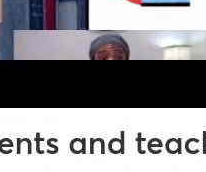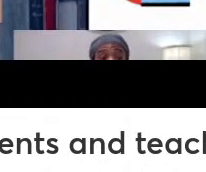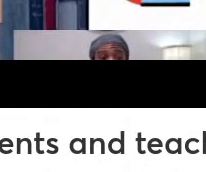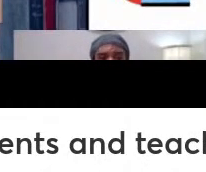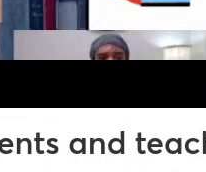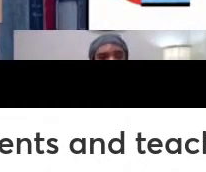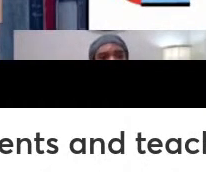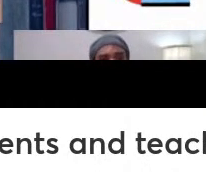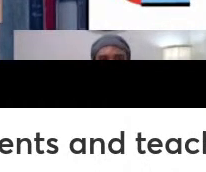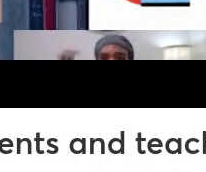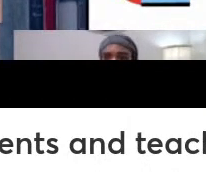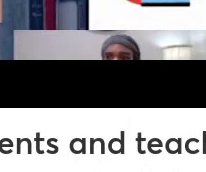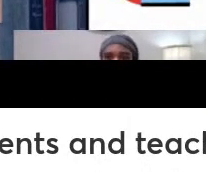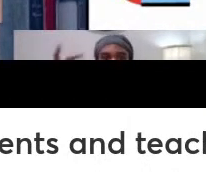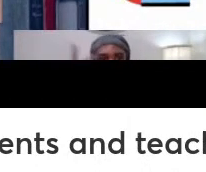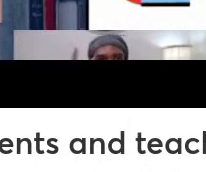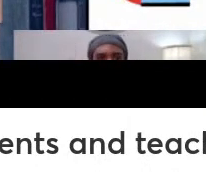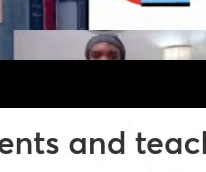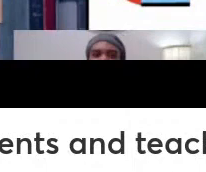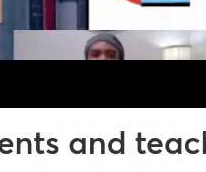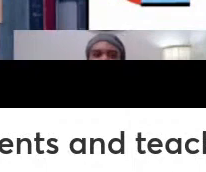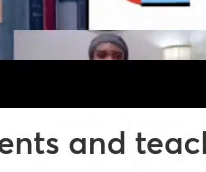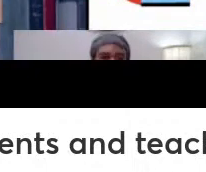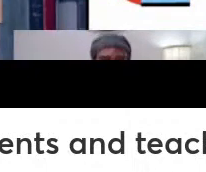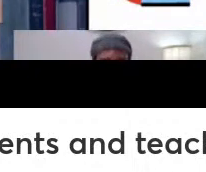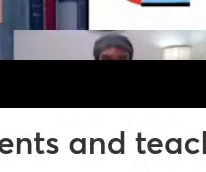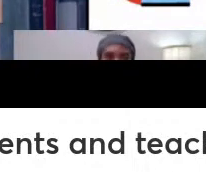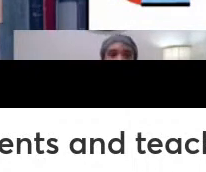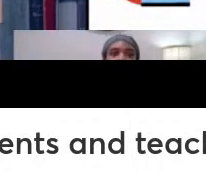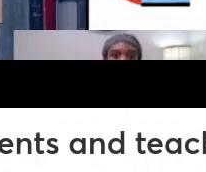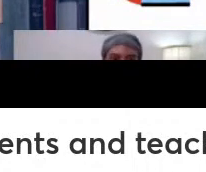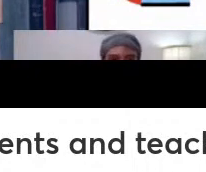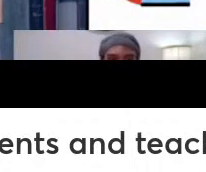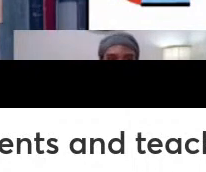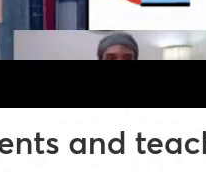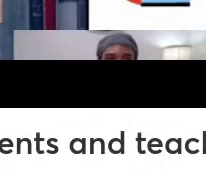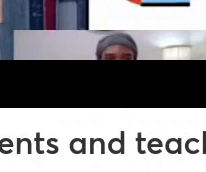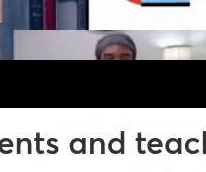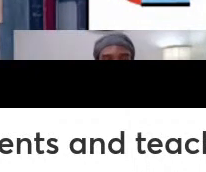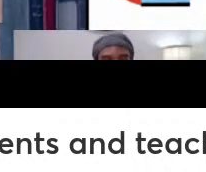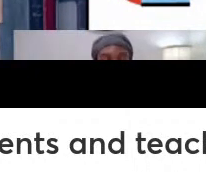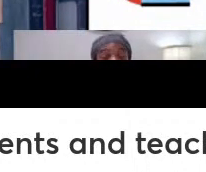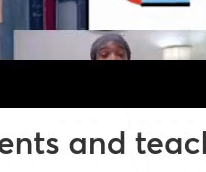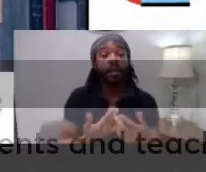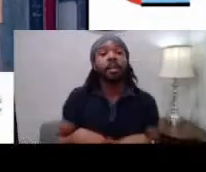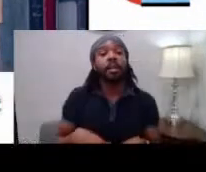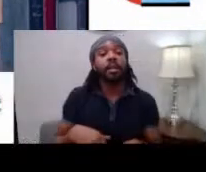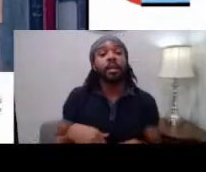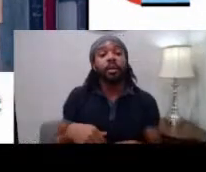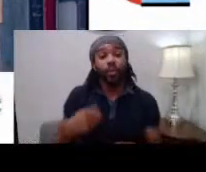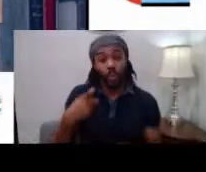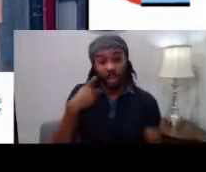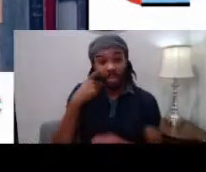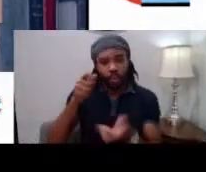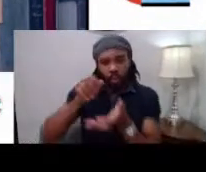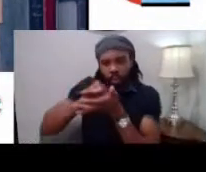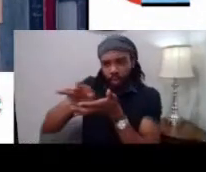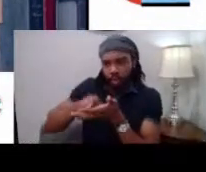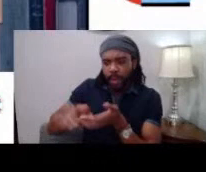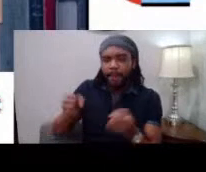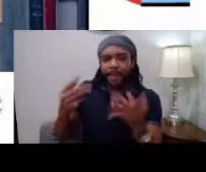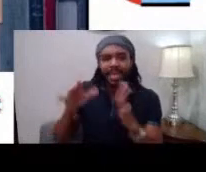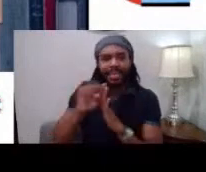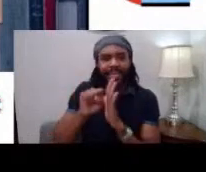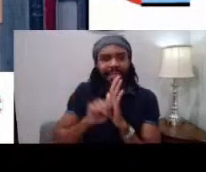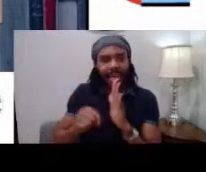crosshairs. In fact, in 2022, we tracked 45 state-level education bills aimed at weakening